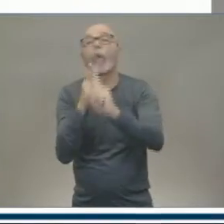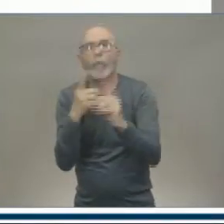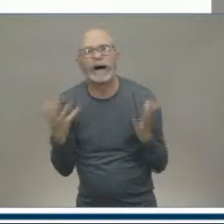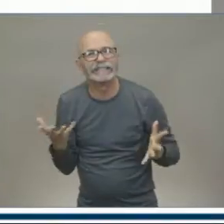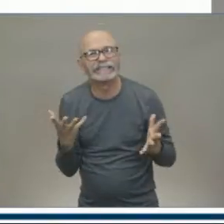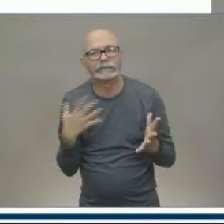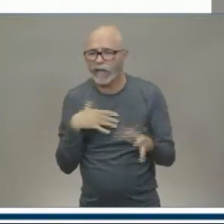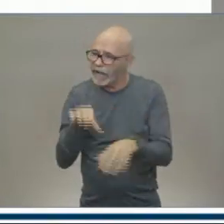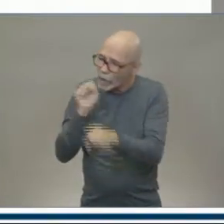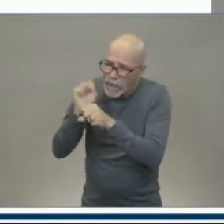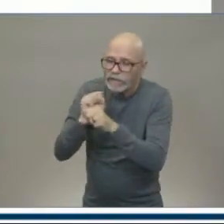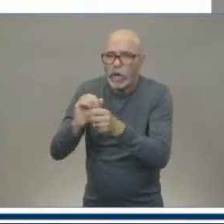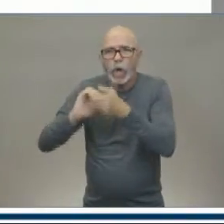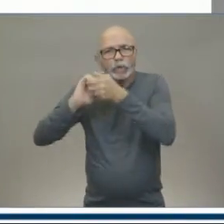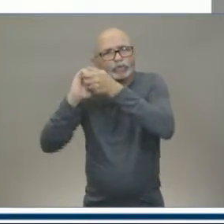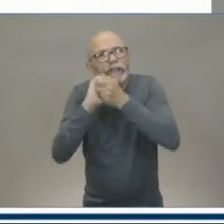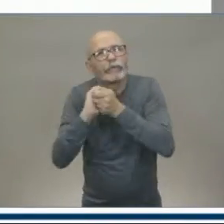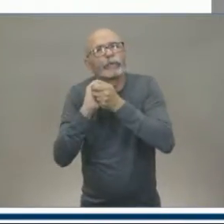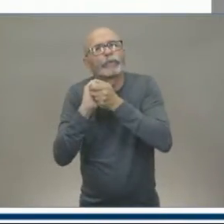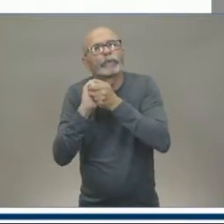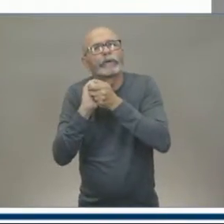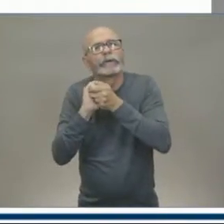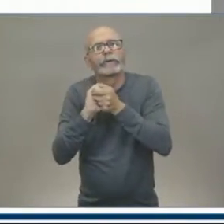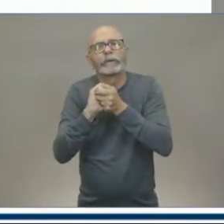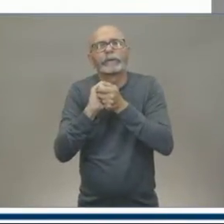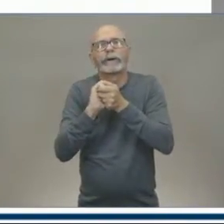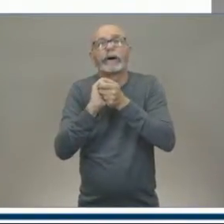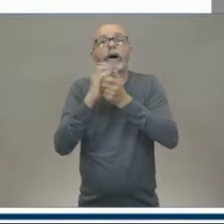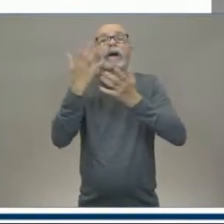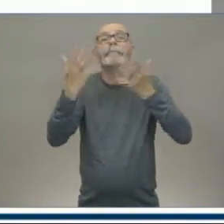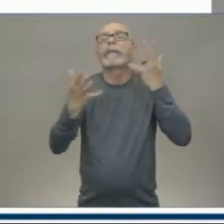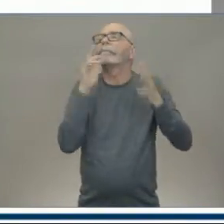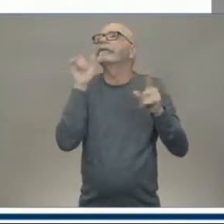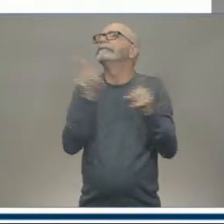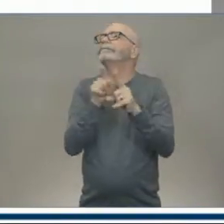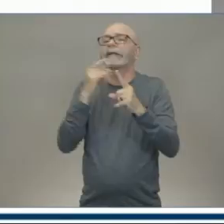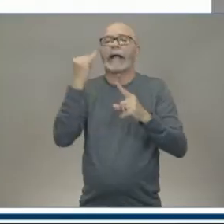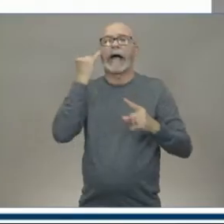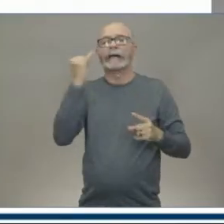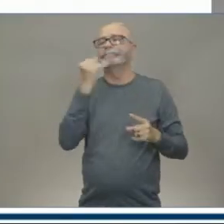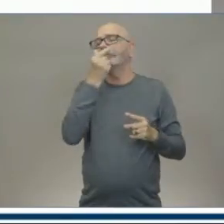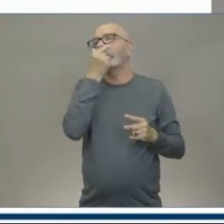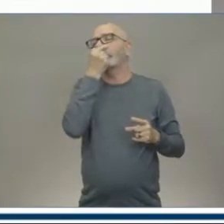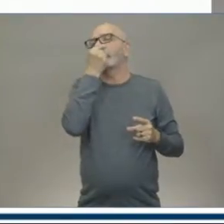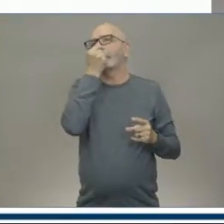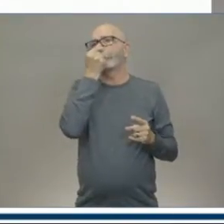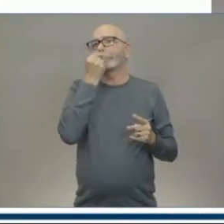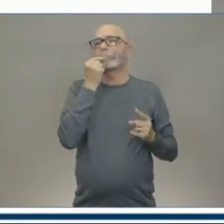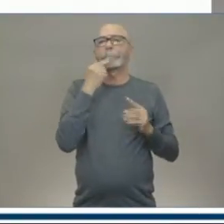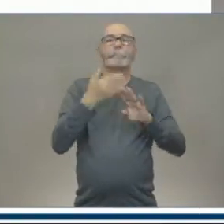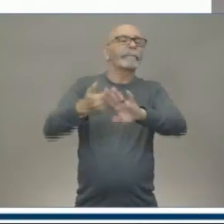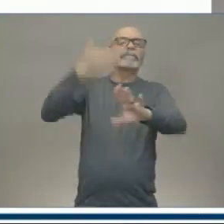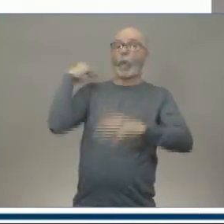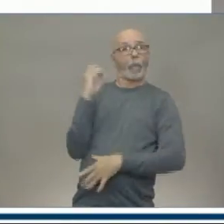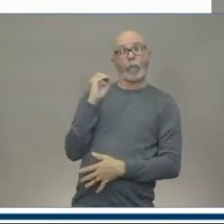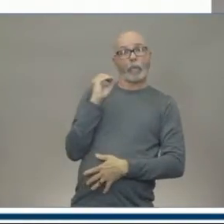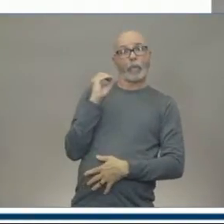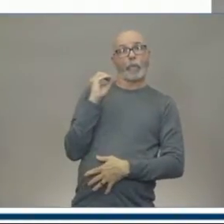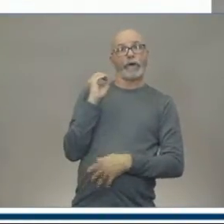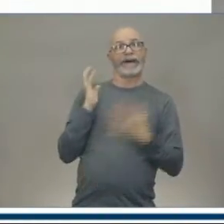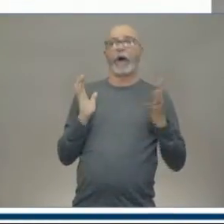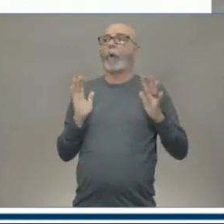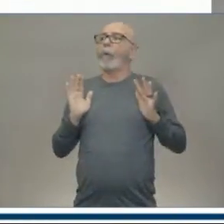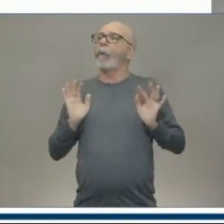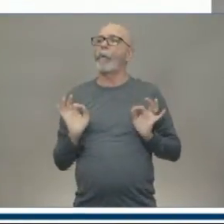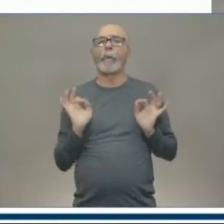together, we actually end up just before Christmas, not that we're going to be safe from COVID and we can completely relax, but perhaps we can